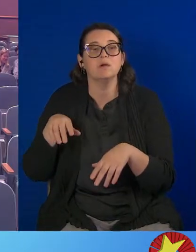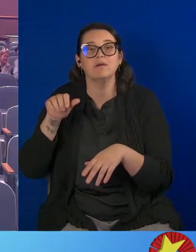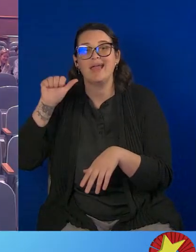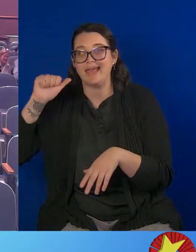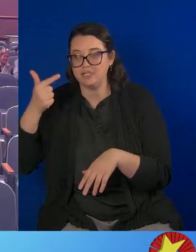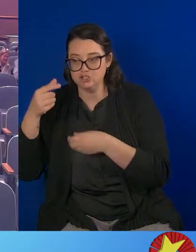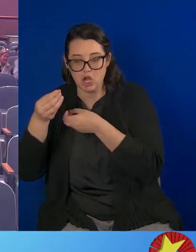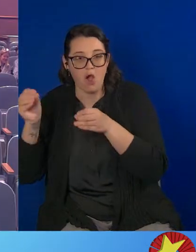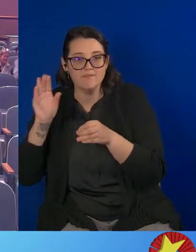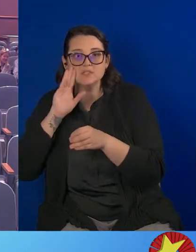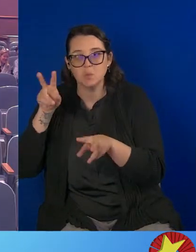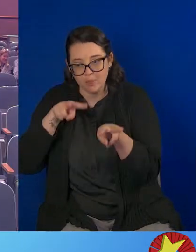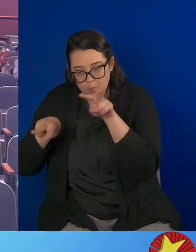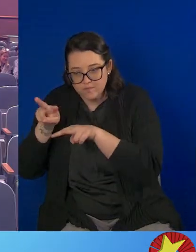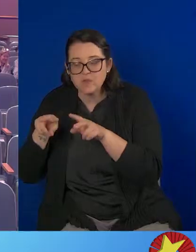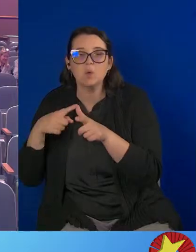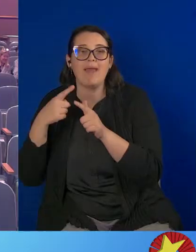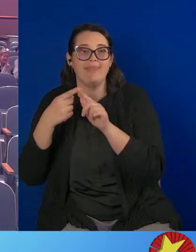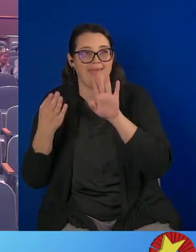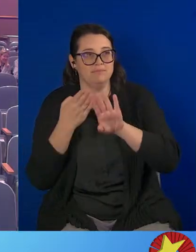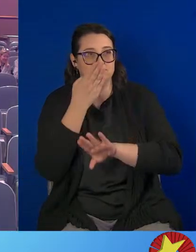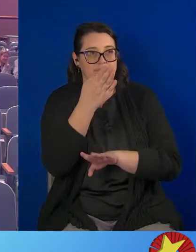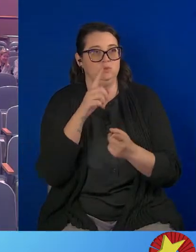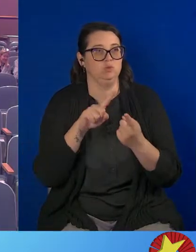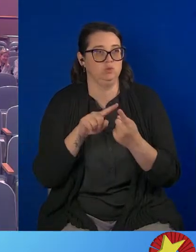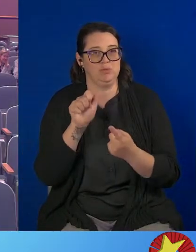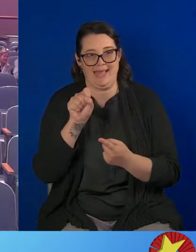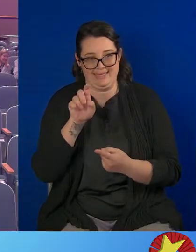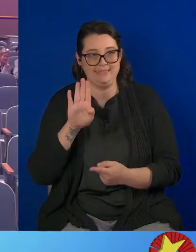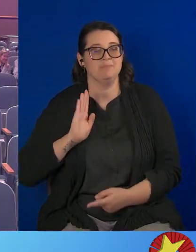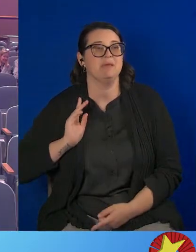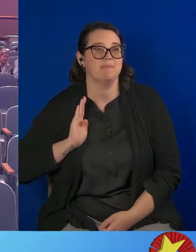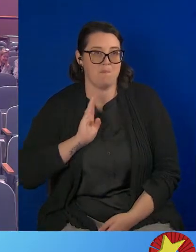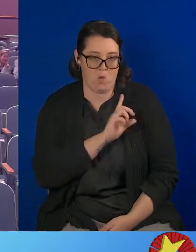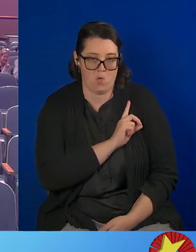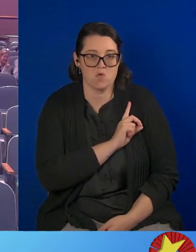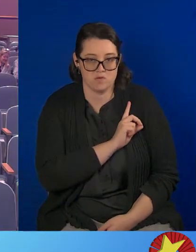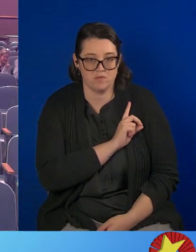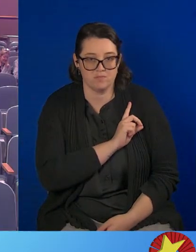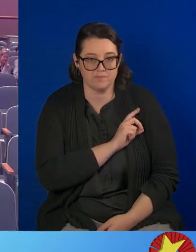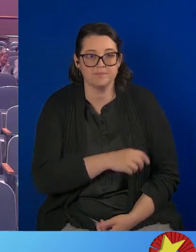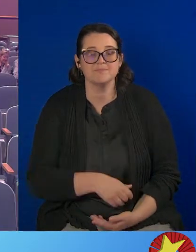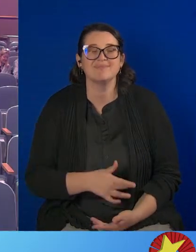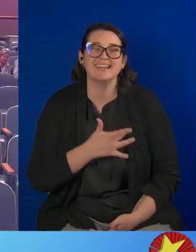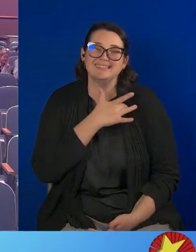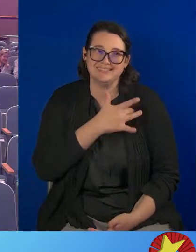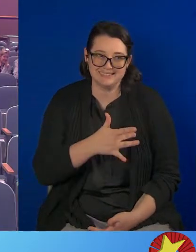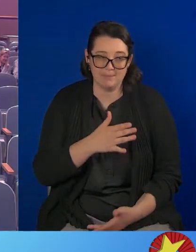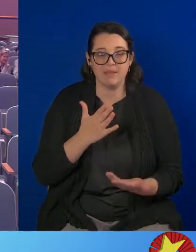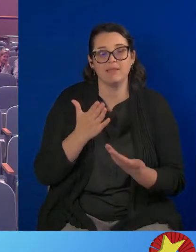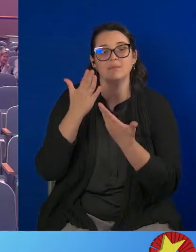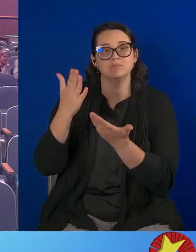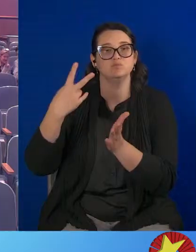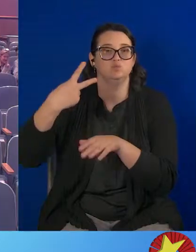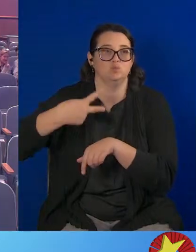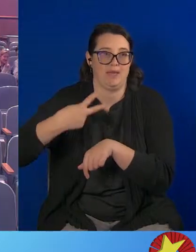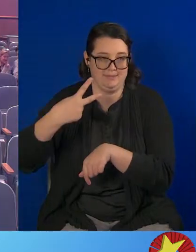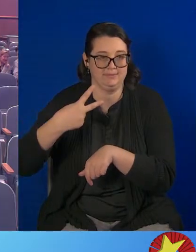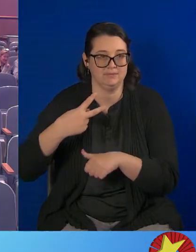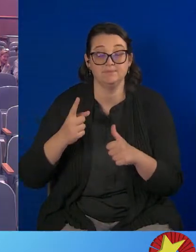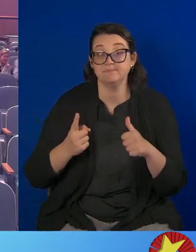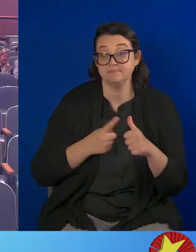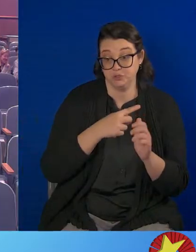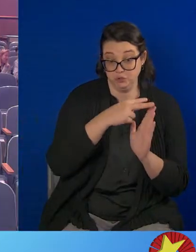review, and then it comes to the ASDB board. Typically, there are two reads. There's a first read